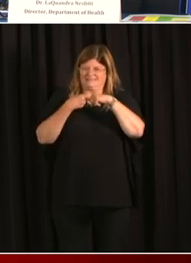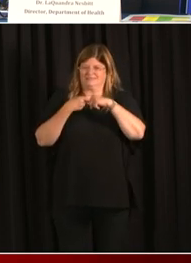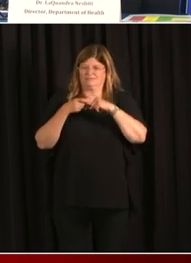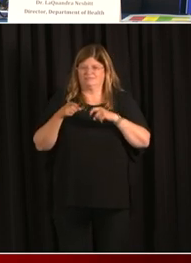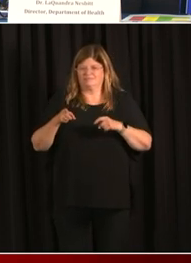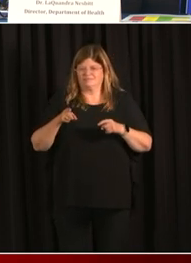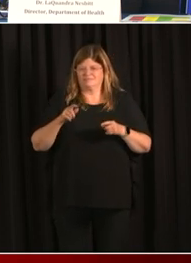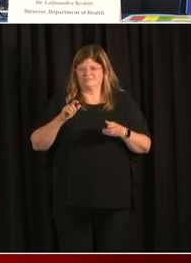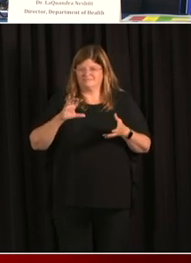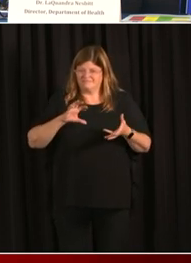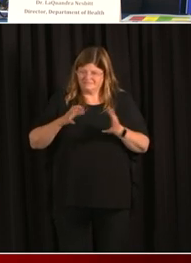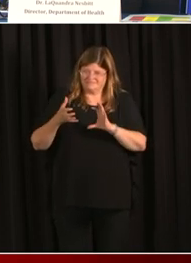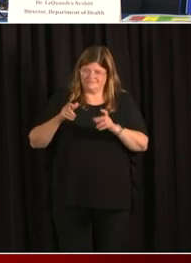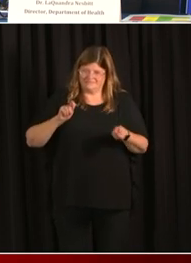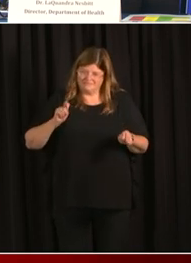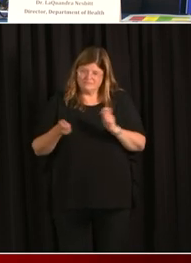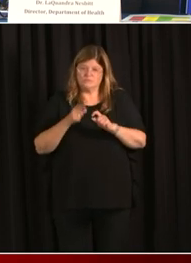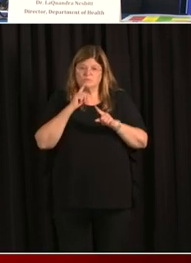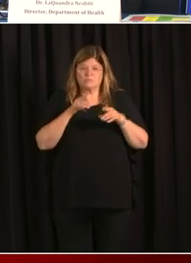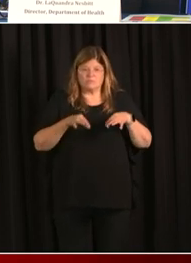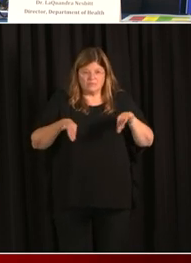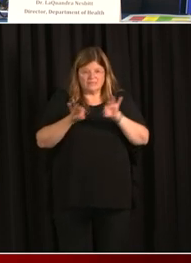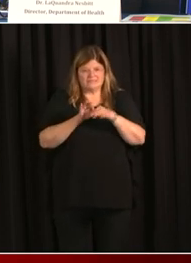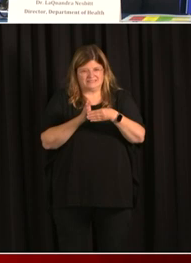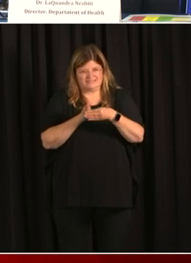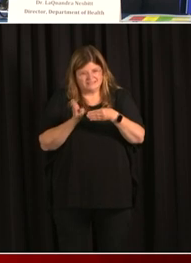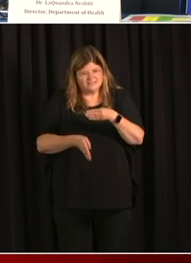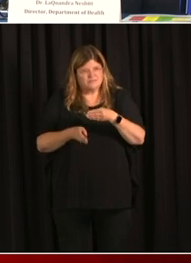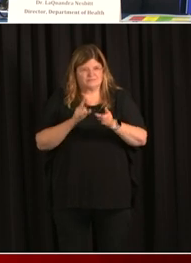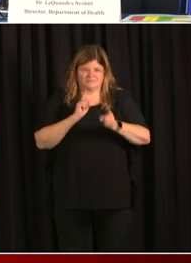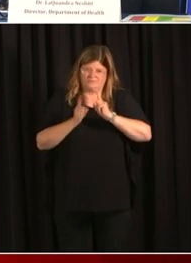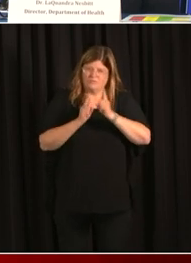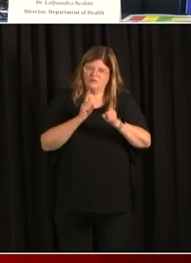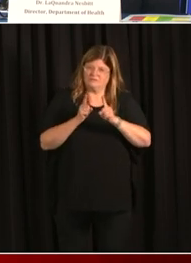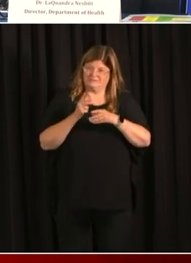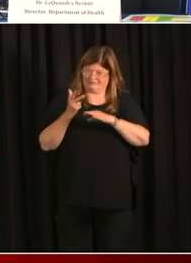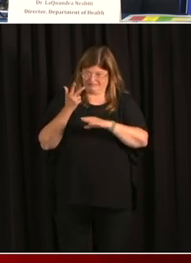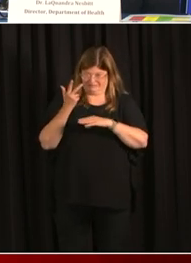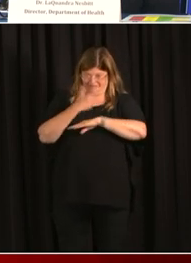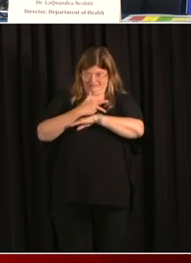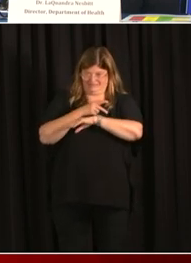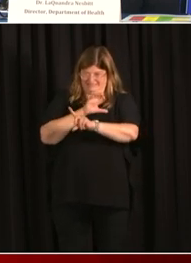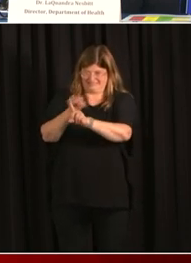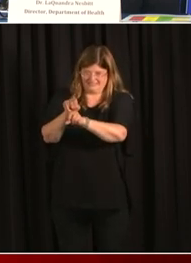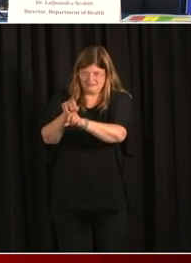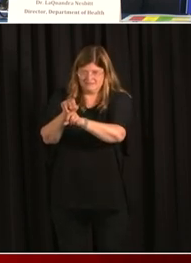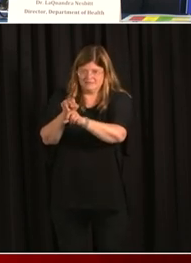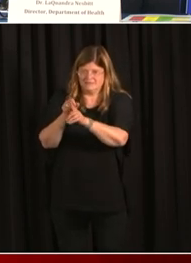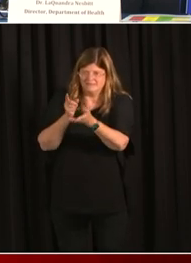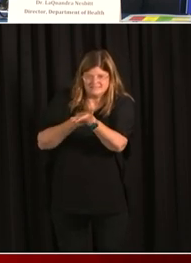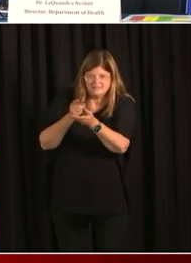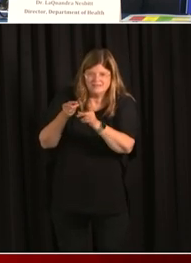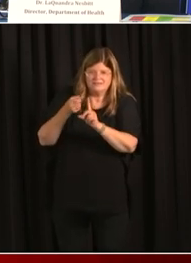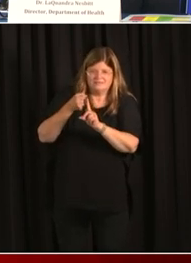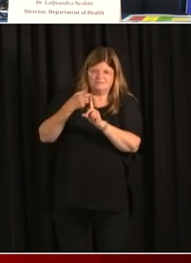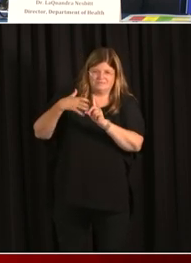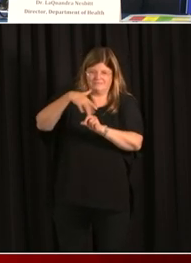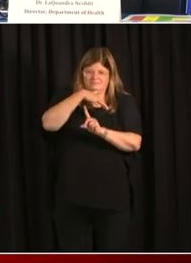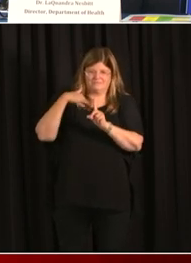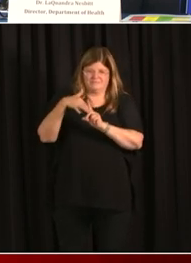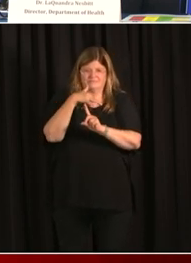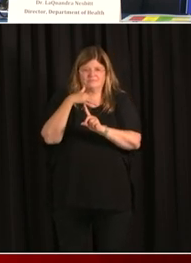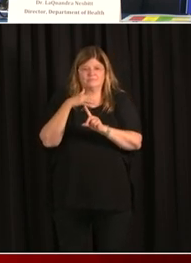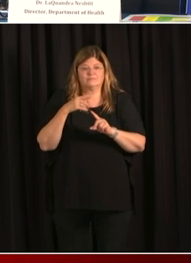So it's critically important that we have completed interviews within 3 days period of time. The issue as to why people are